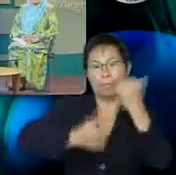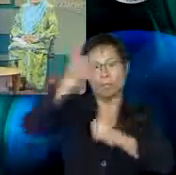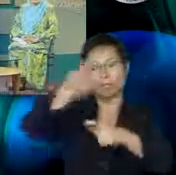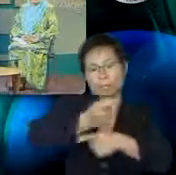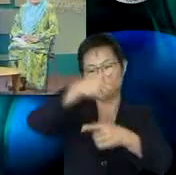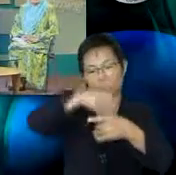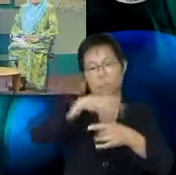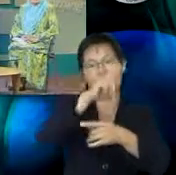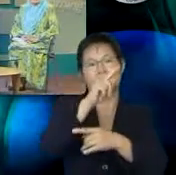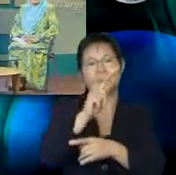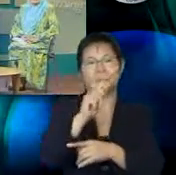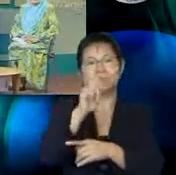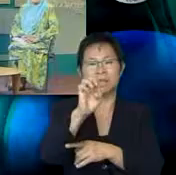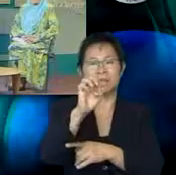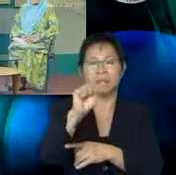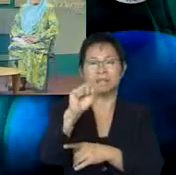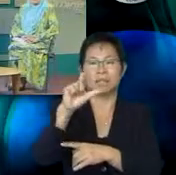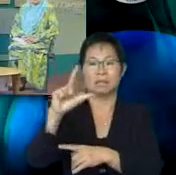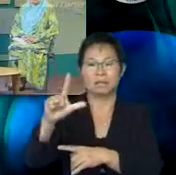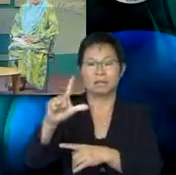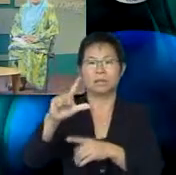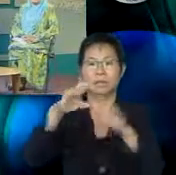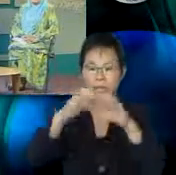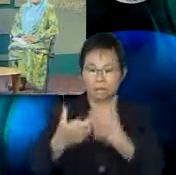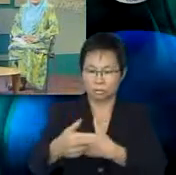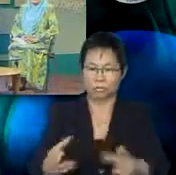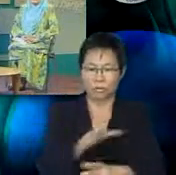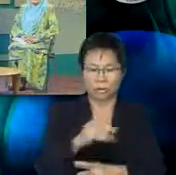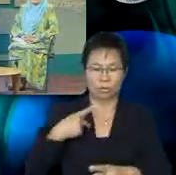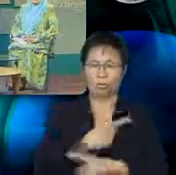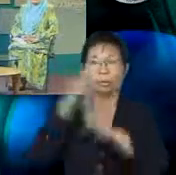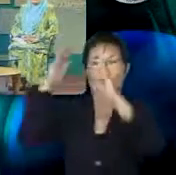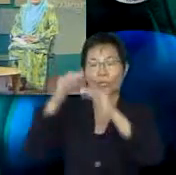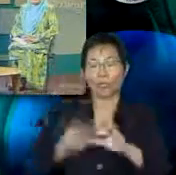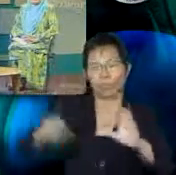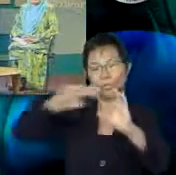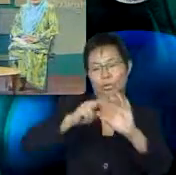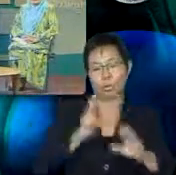in the English as a Second Language Classroom, and we hope you will join